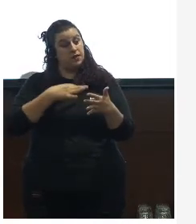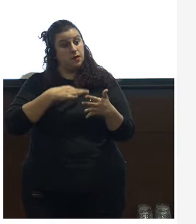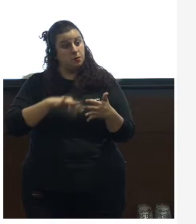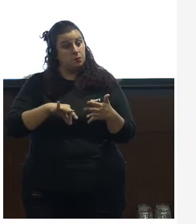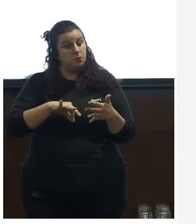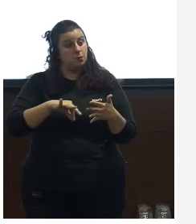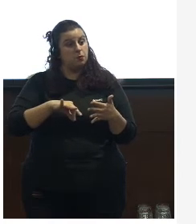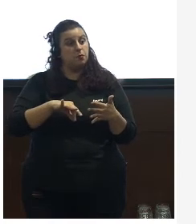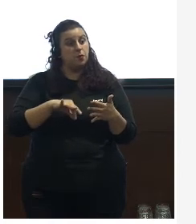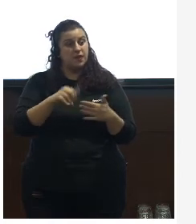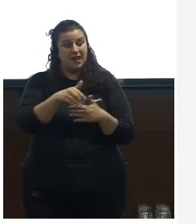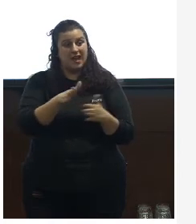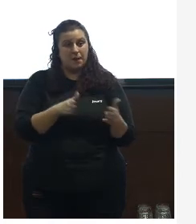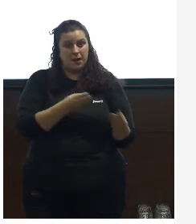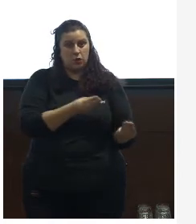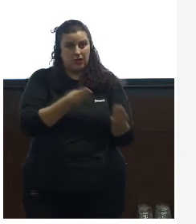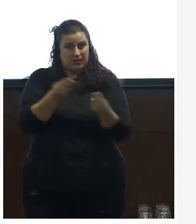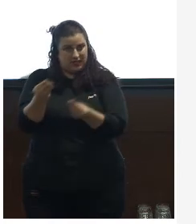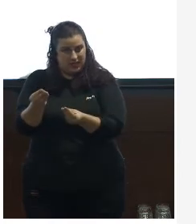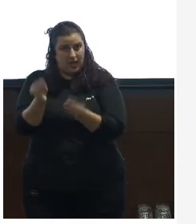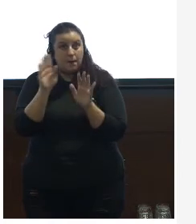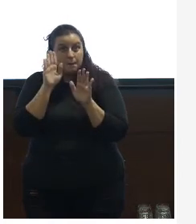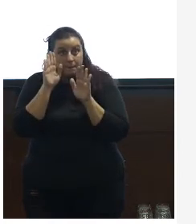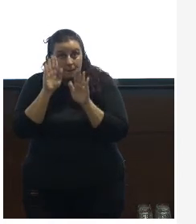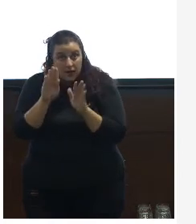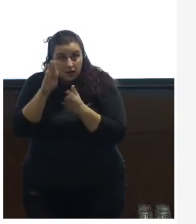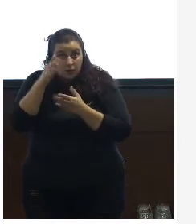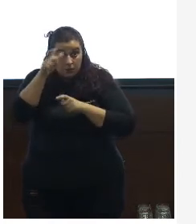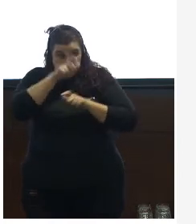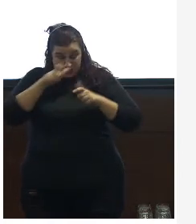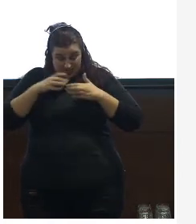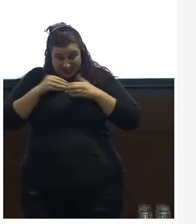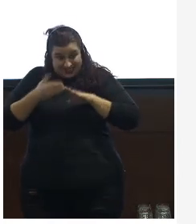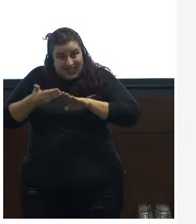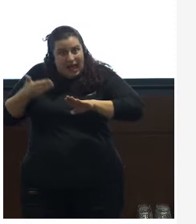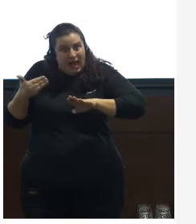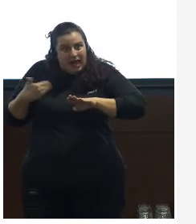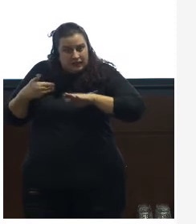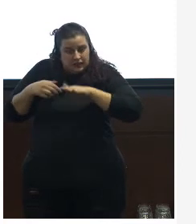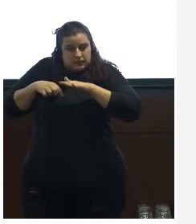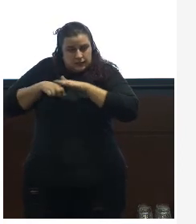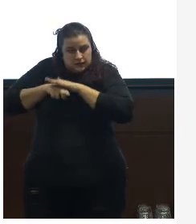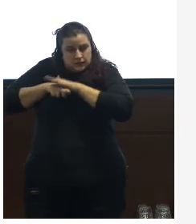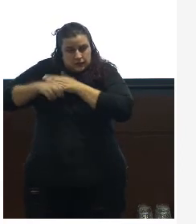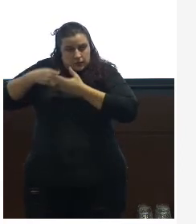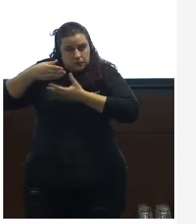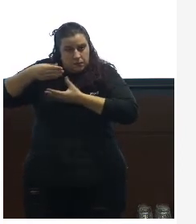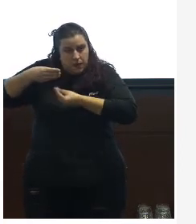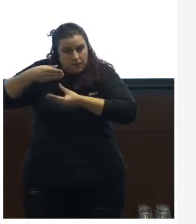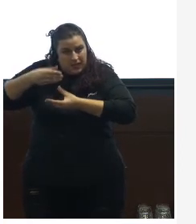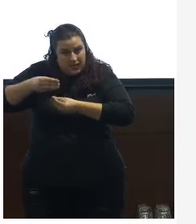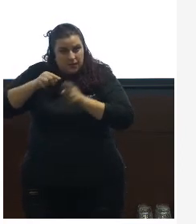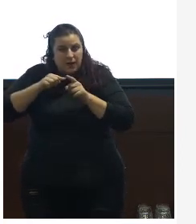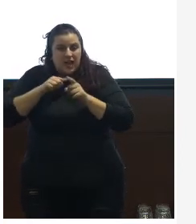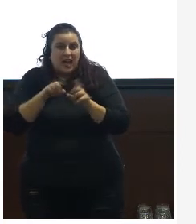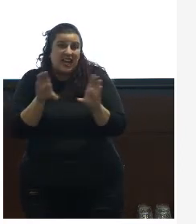paperwork that we need to fill in, or the customer needs to fill in, not us, in order to get that piece of equipment inside the cruise cabin, which is what people